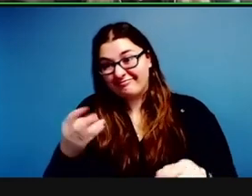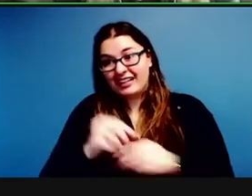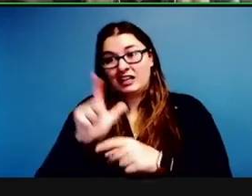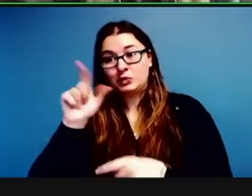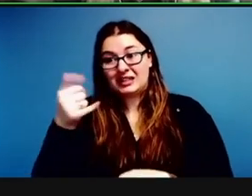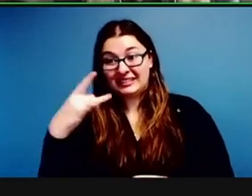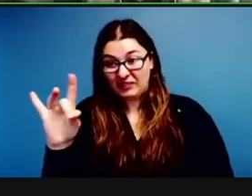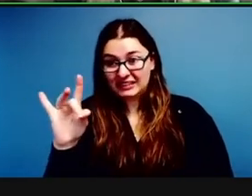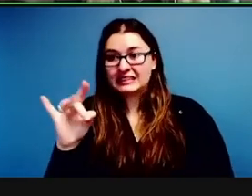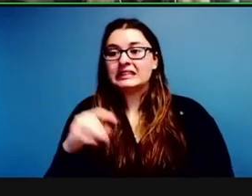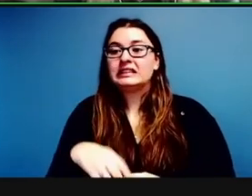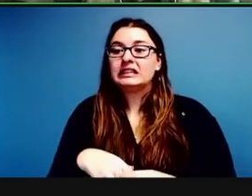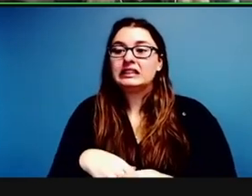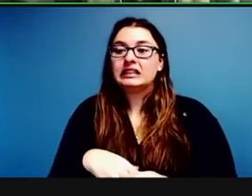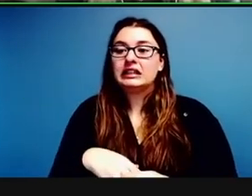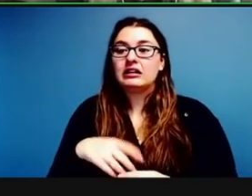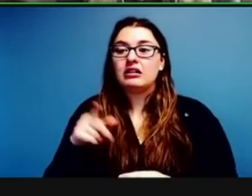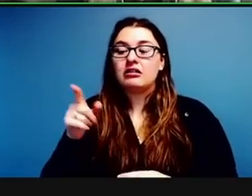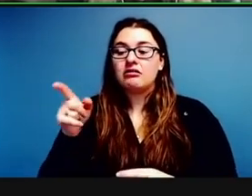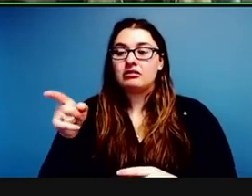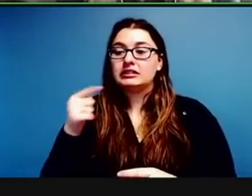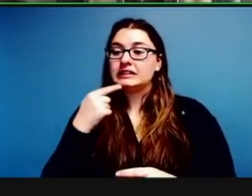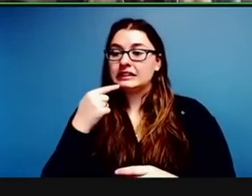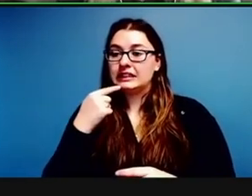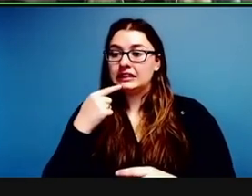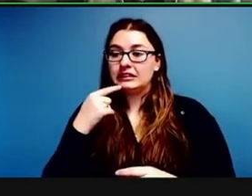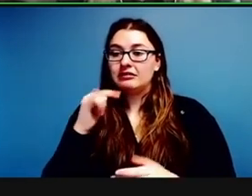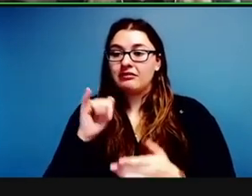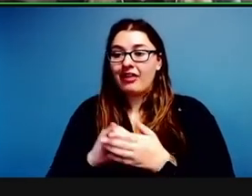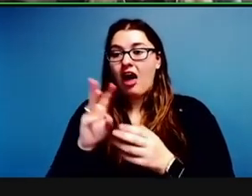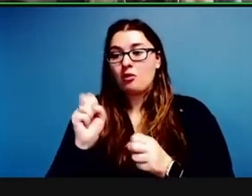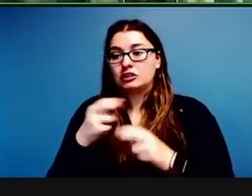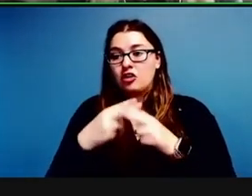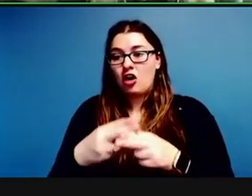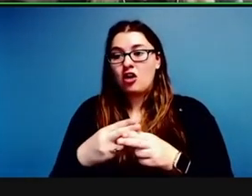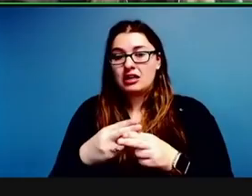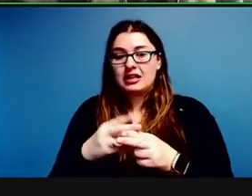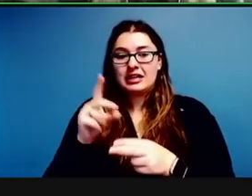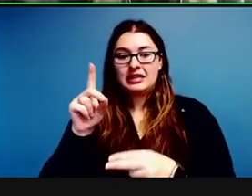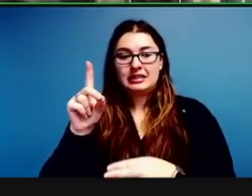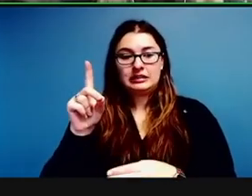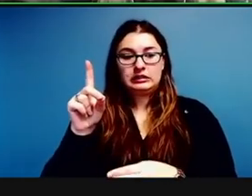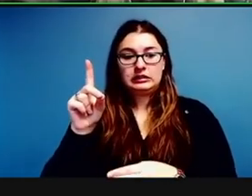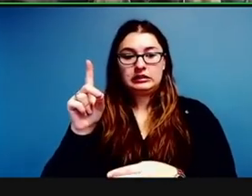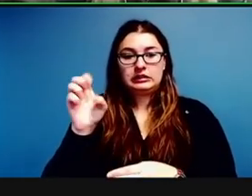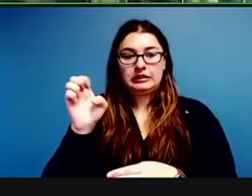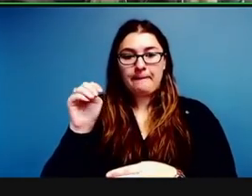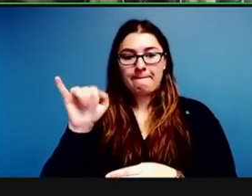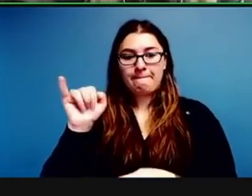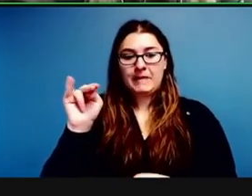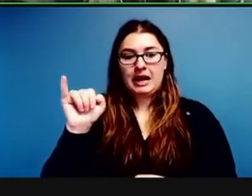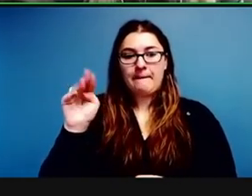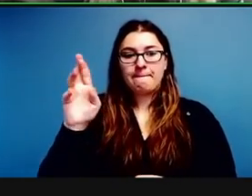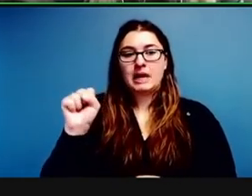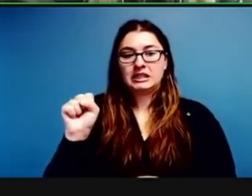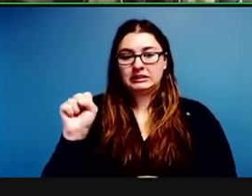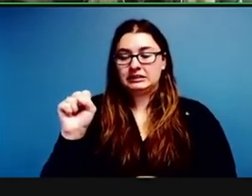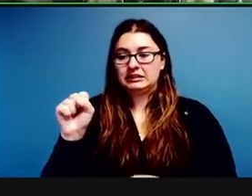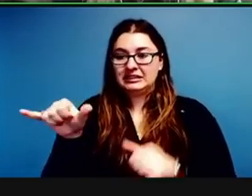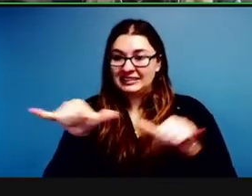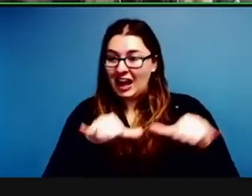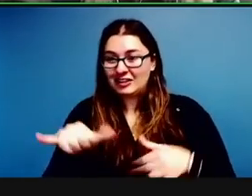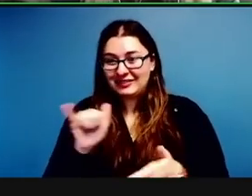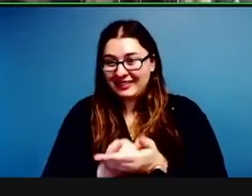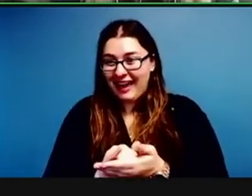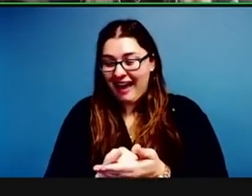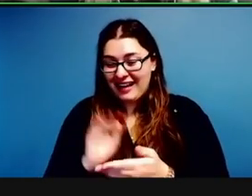2017, the Supreme Court said that was called a de minimis standard, which was considered hardly an